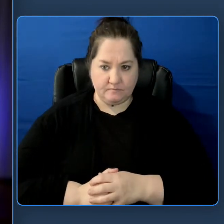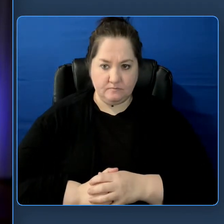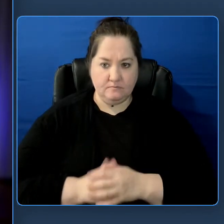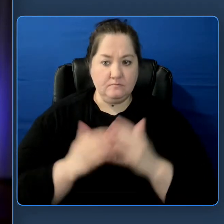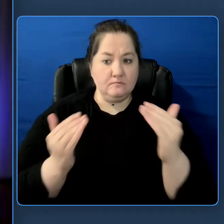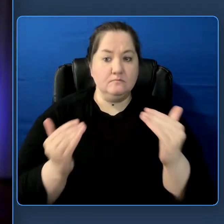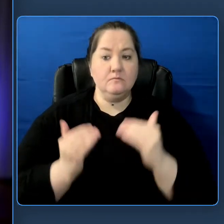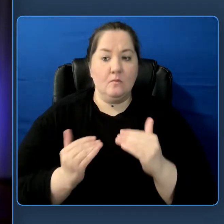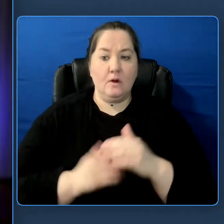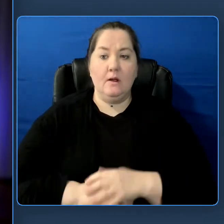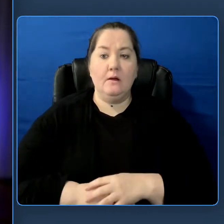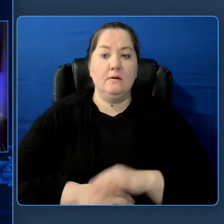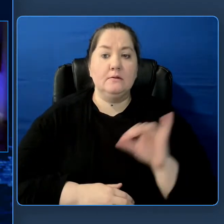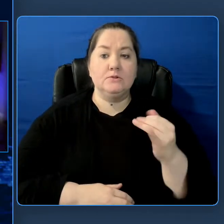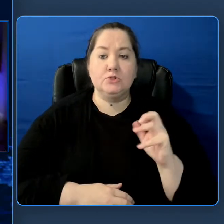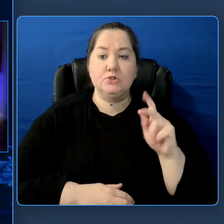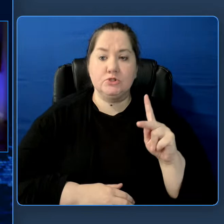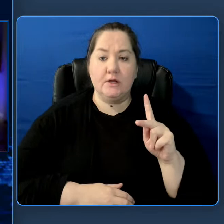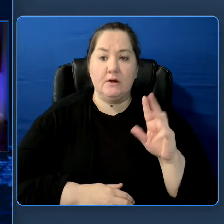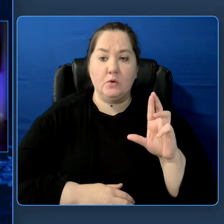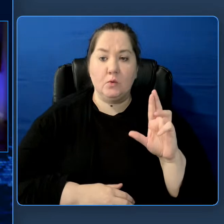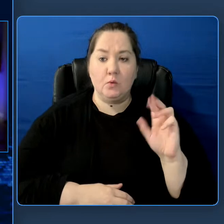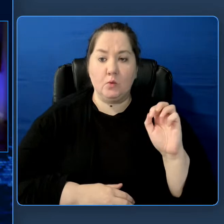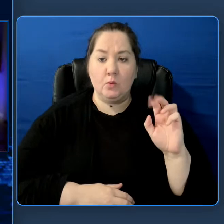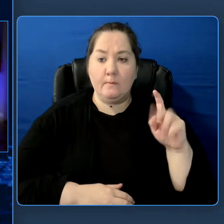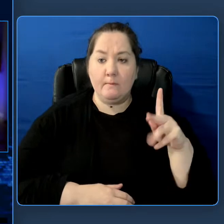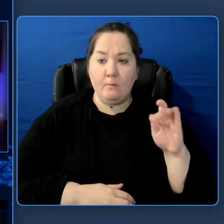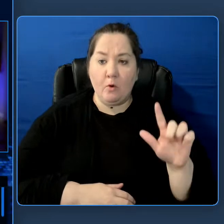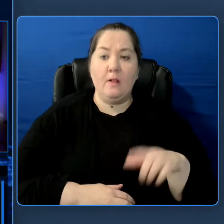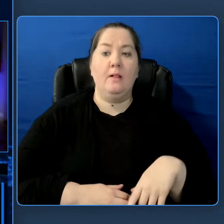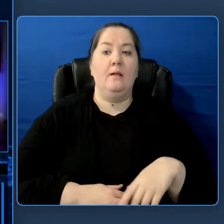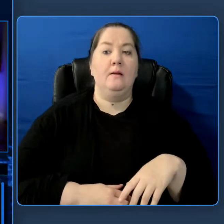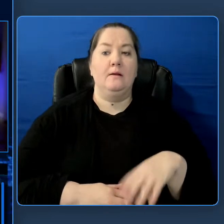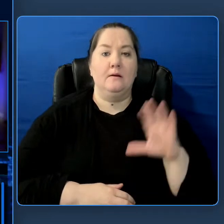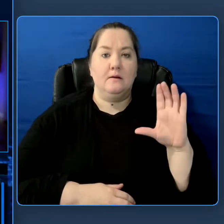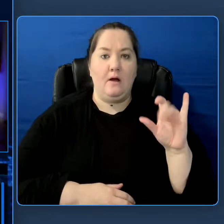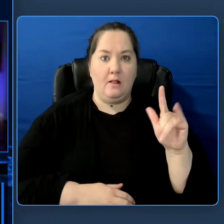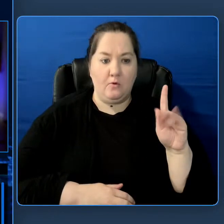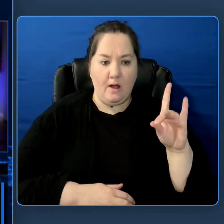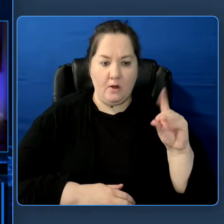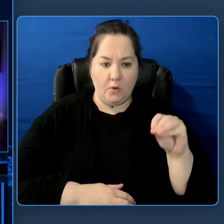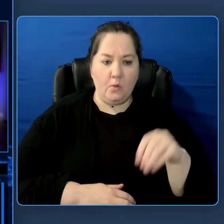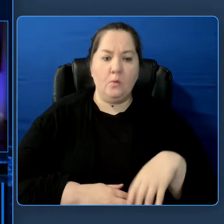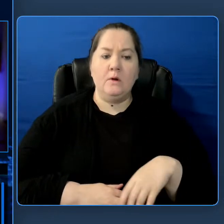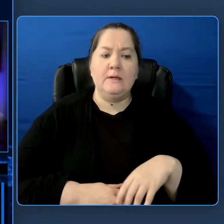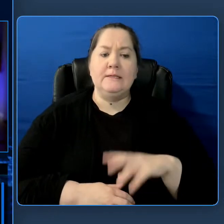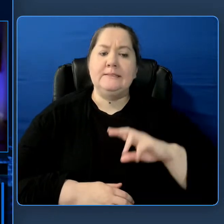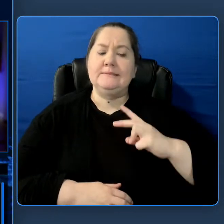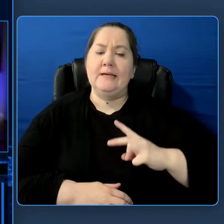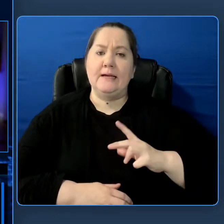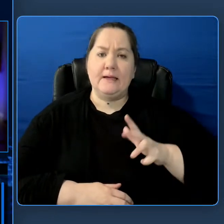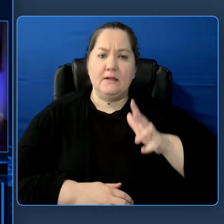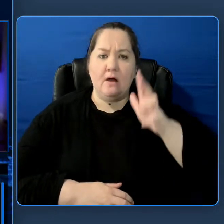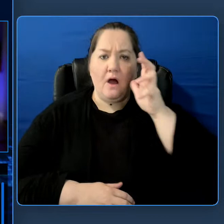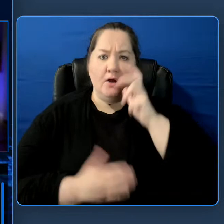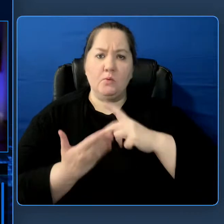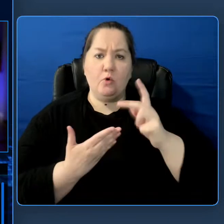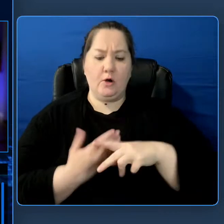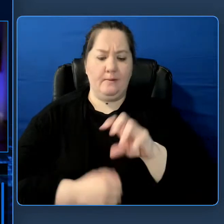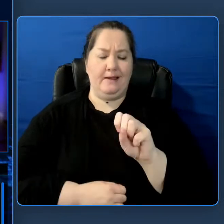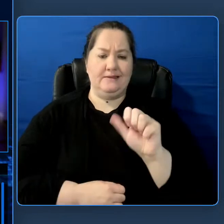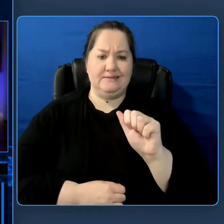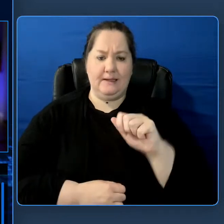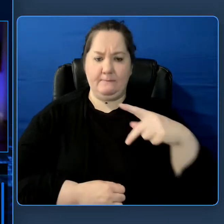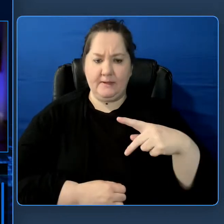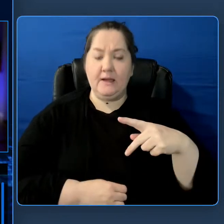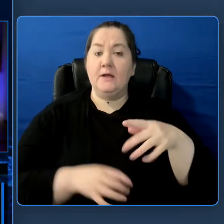Next question. Jack Ruppel in Breckenridge, Colorado asks, what can you tell us about Second Audio Program, SAP,